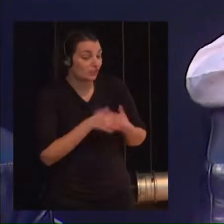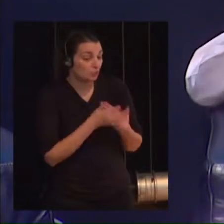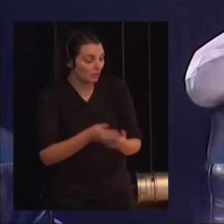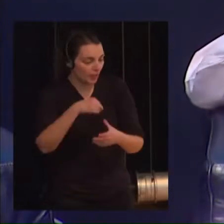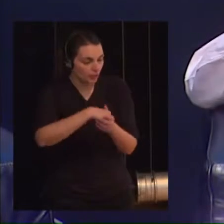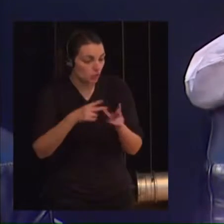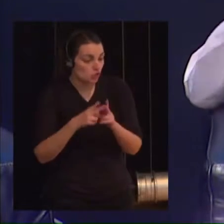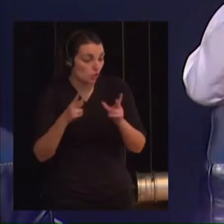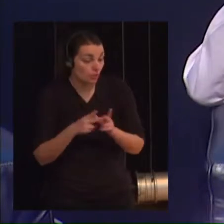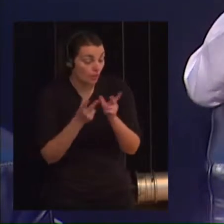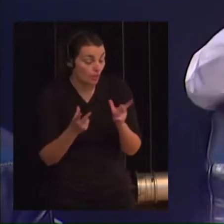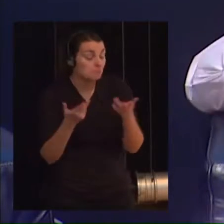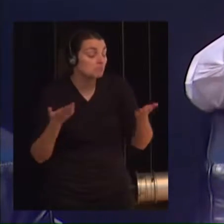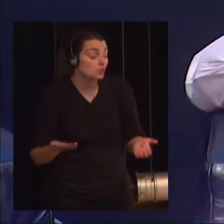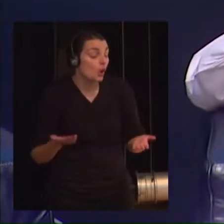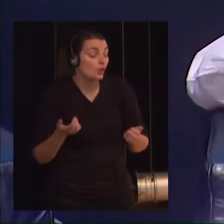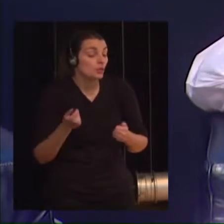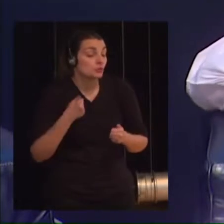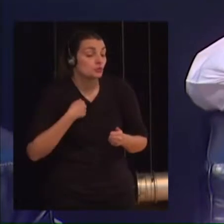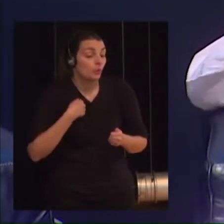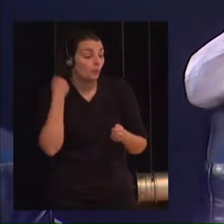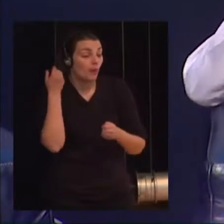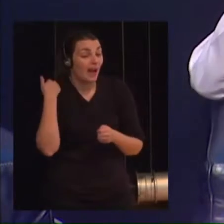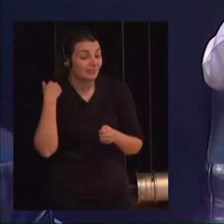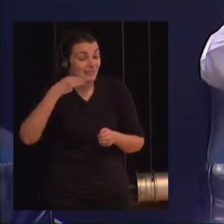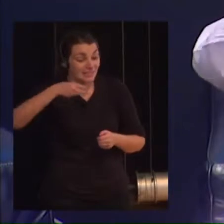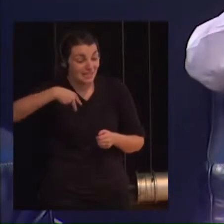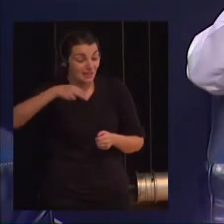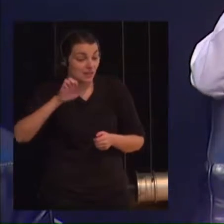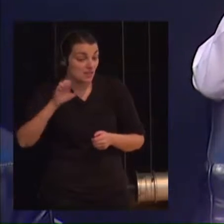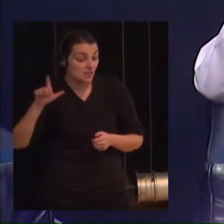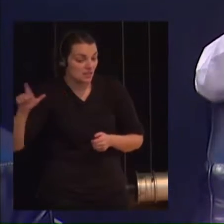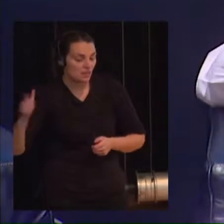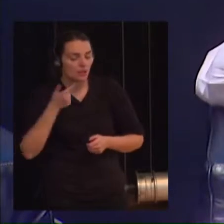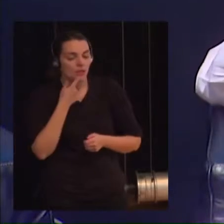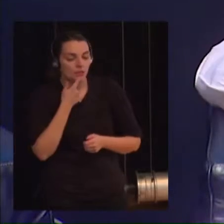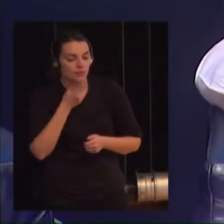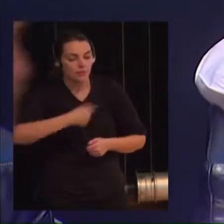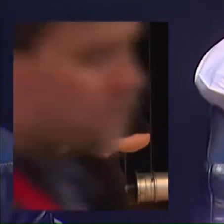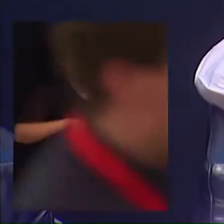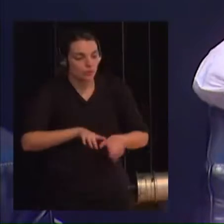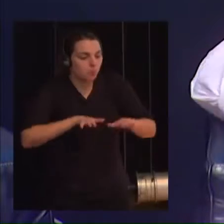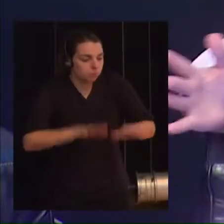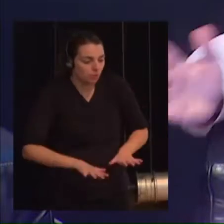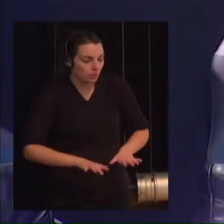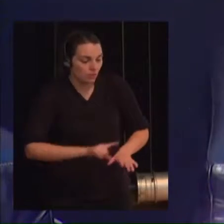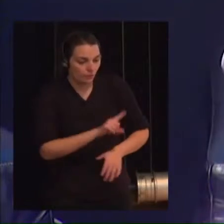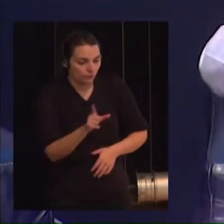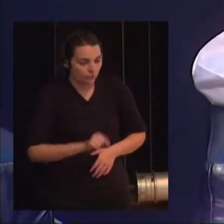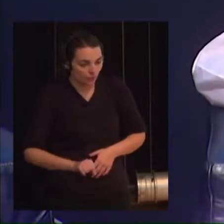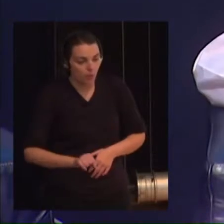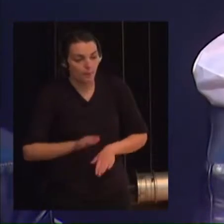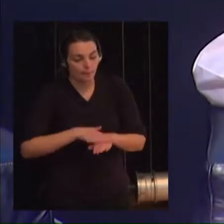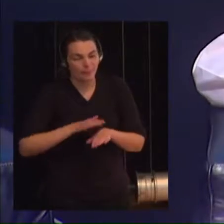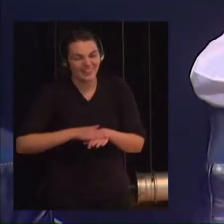earlier foundations maybe wanting to leverage their influence, that is, assert their influence and have more of an influence over society. But there's a flip